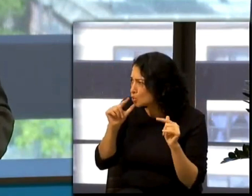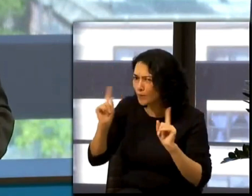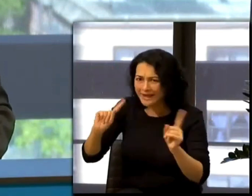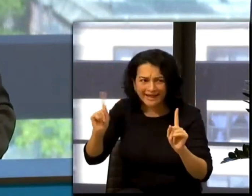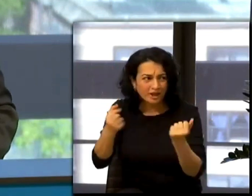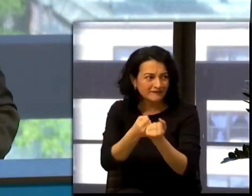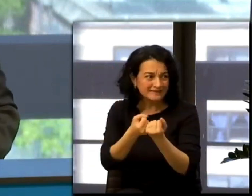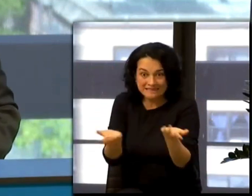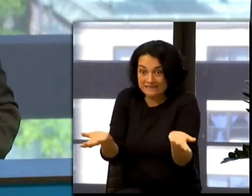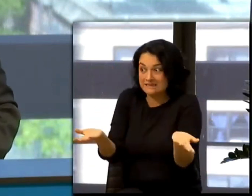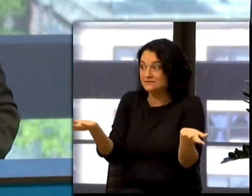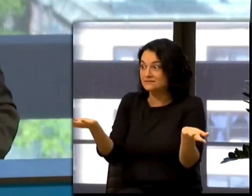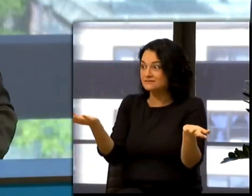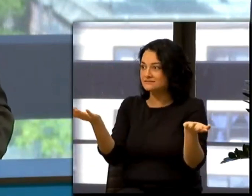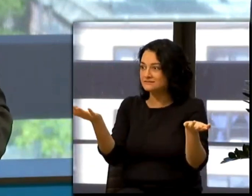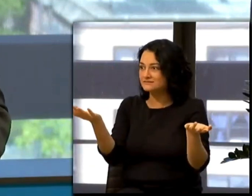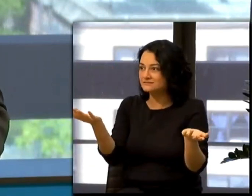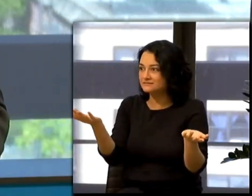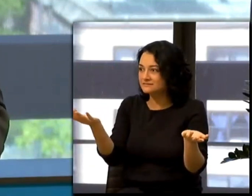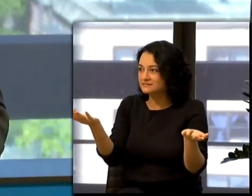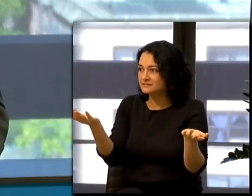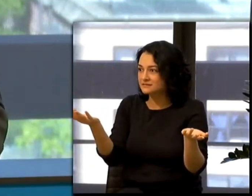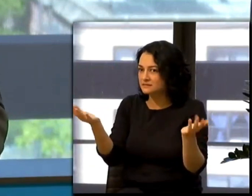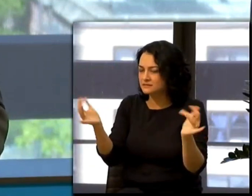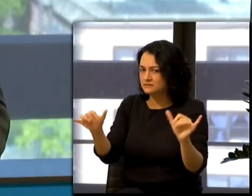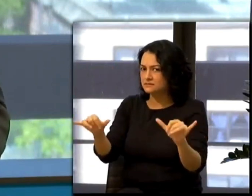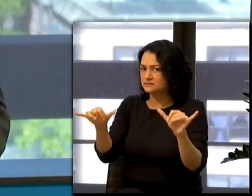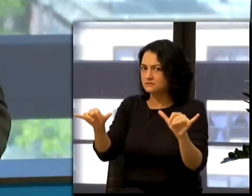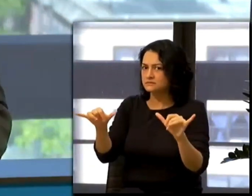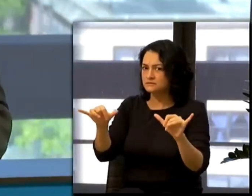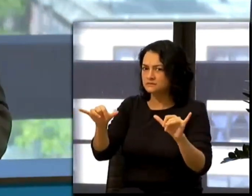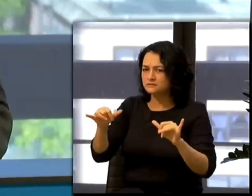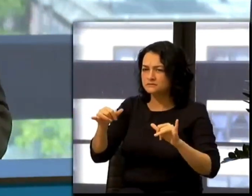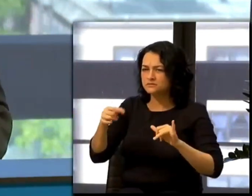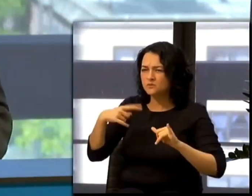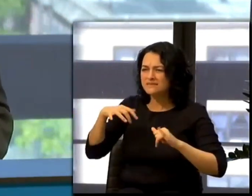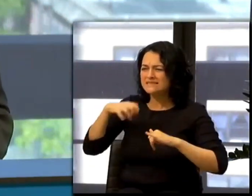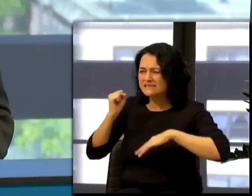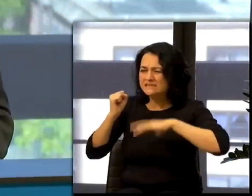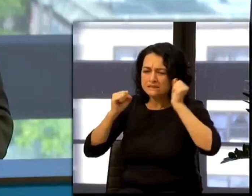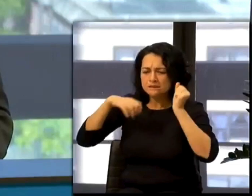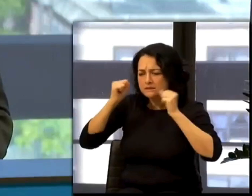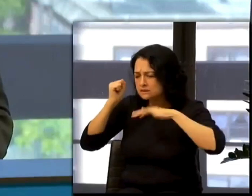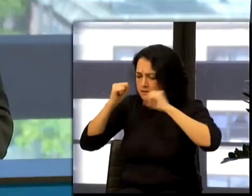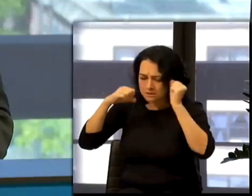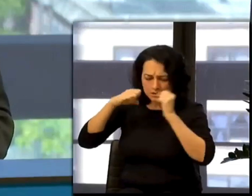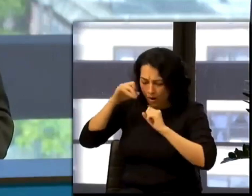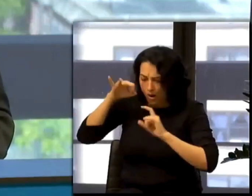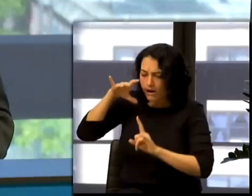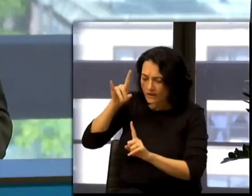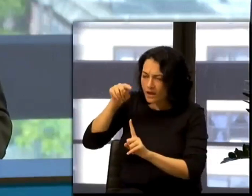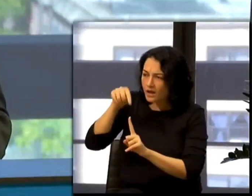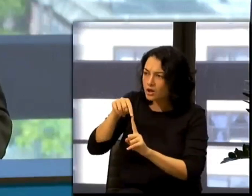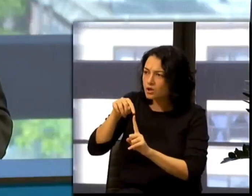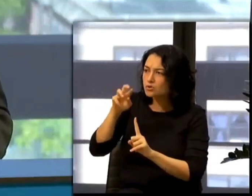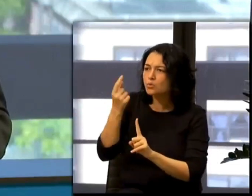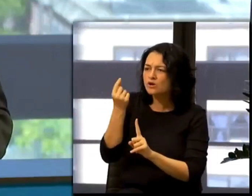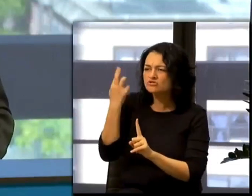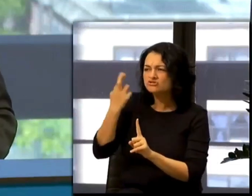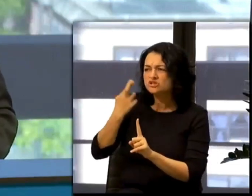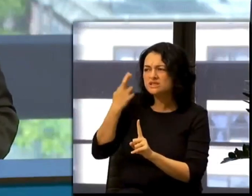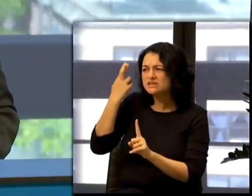root causes of age-based inequity. A second fundamental premise for our work and our conversation today is